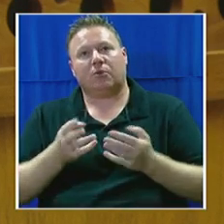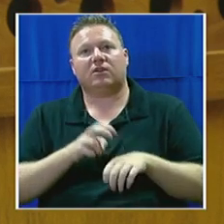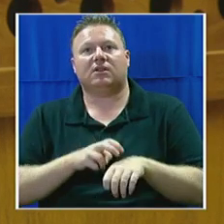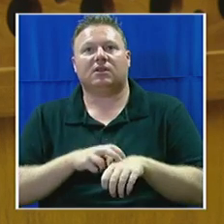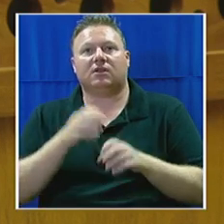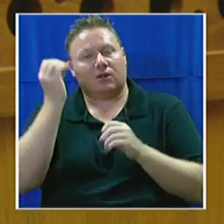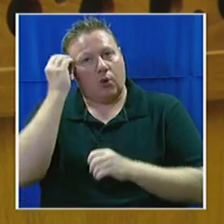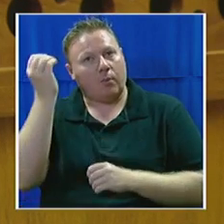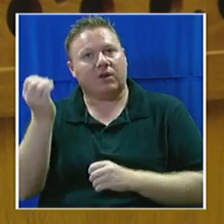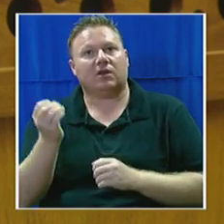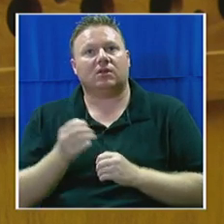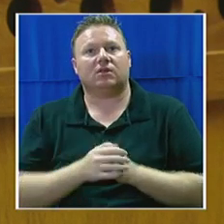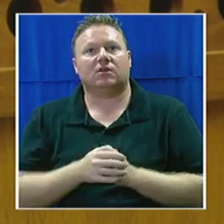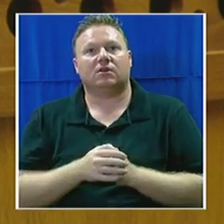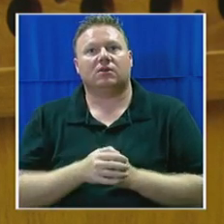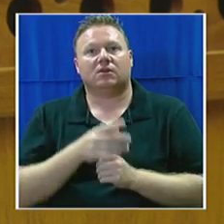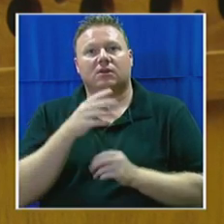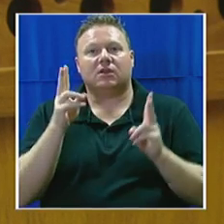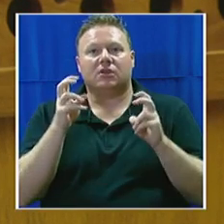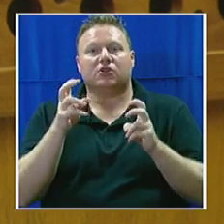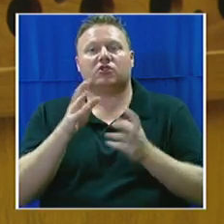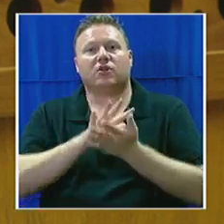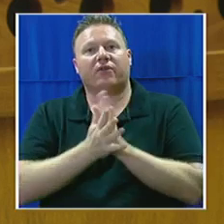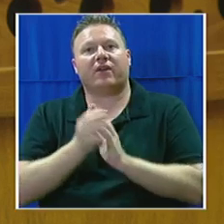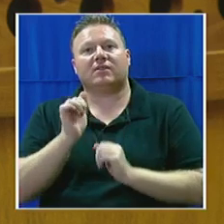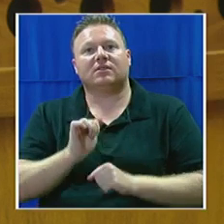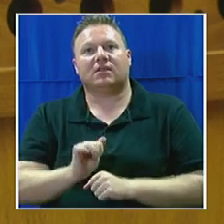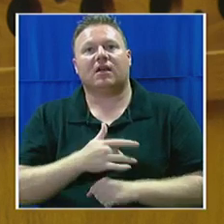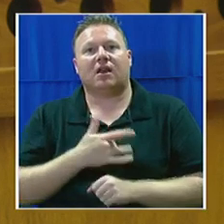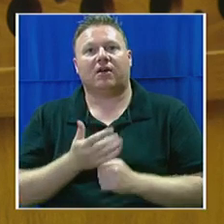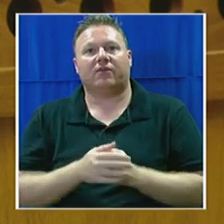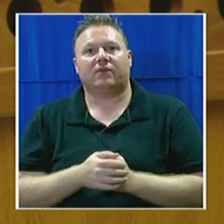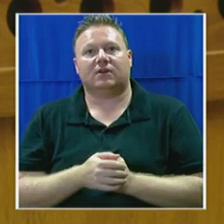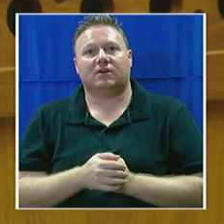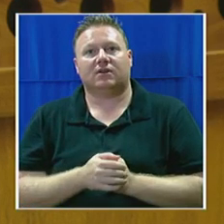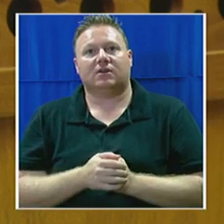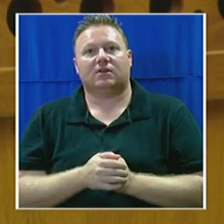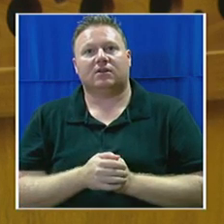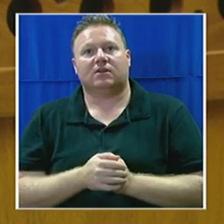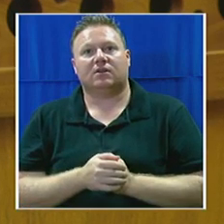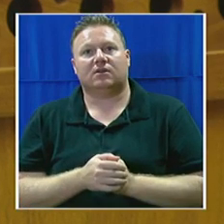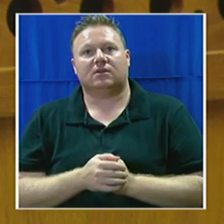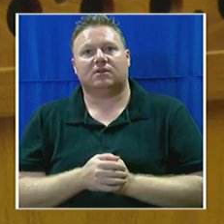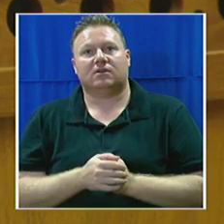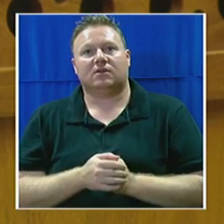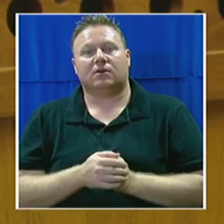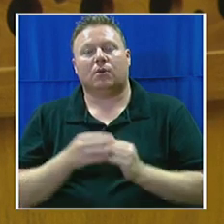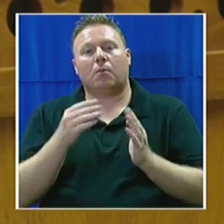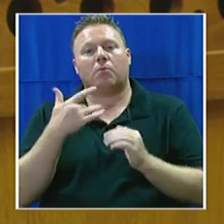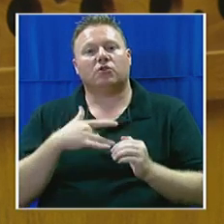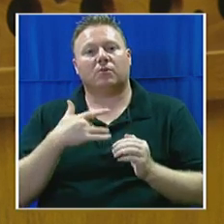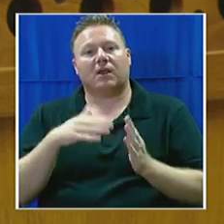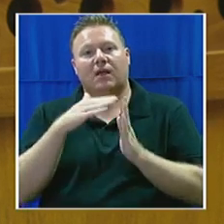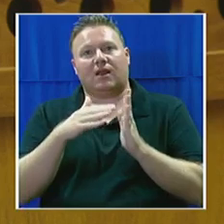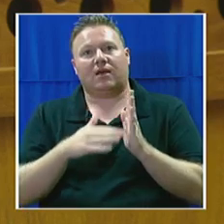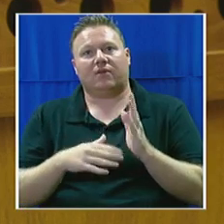their opinions on issues affecting their lives, and to have them heard at municipal level via